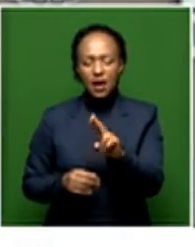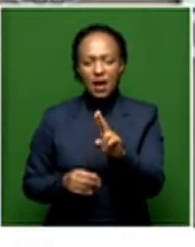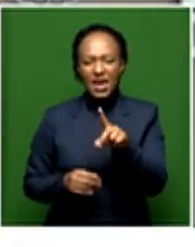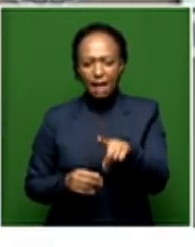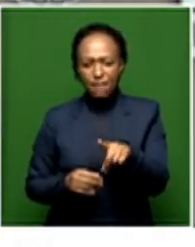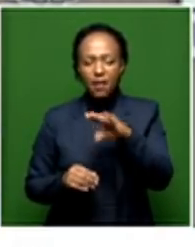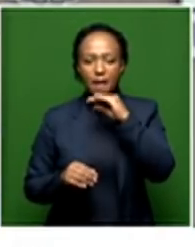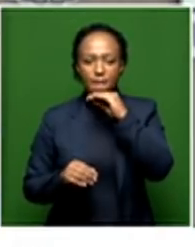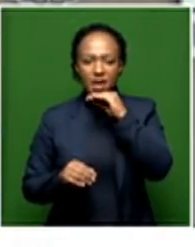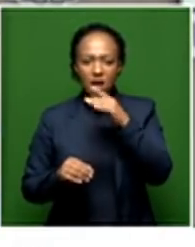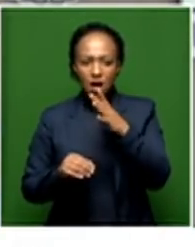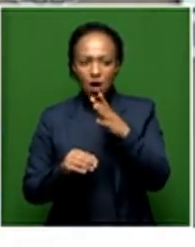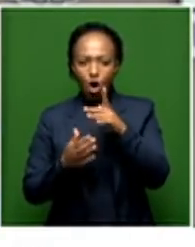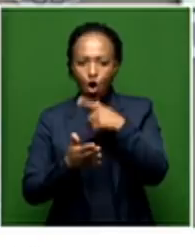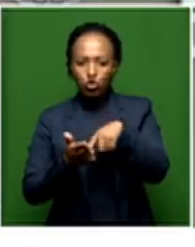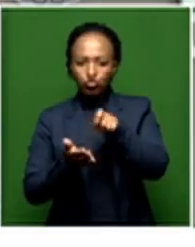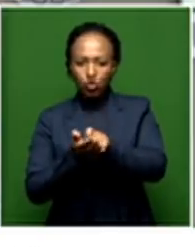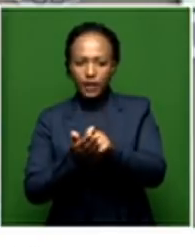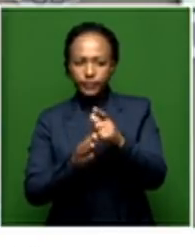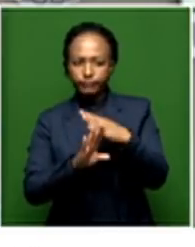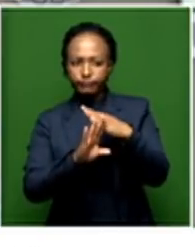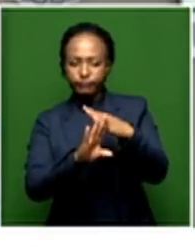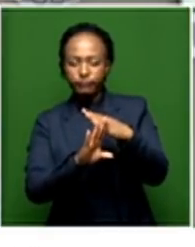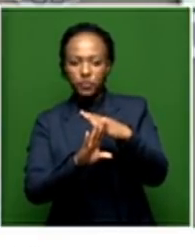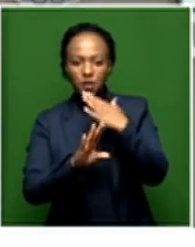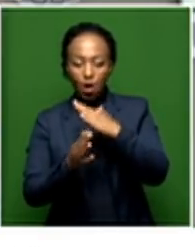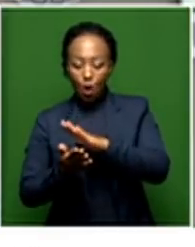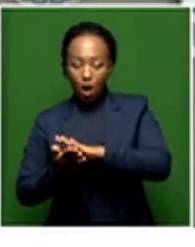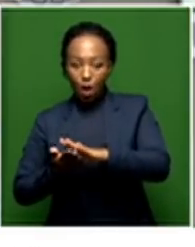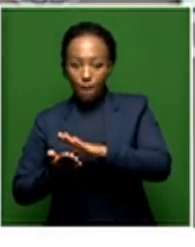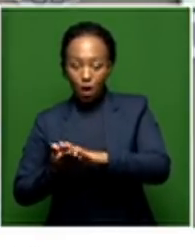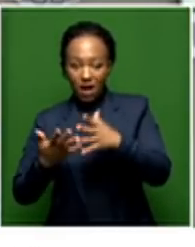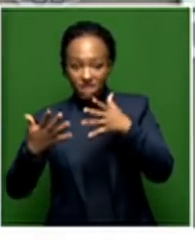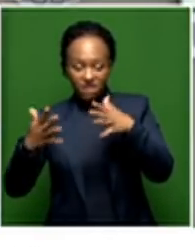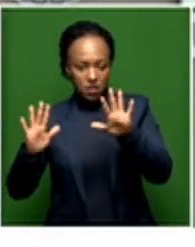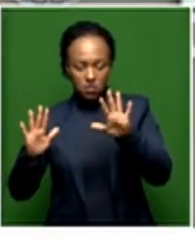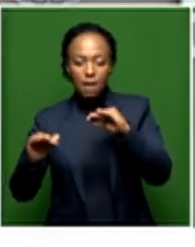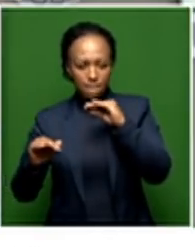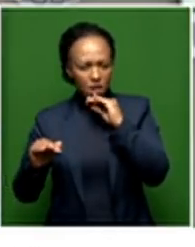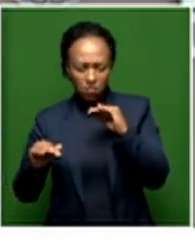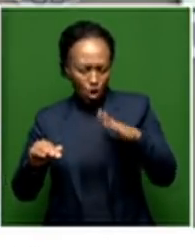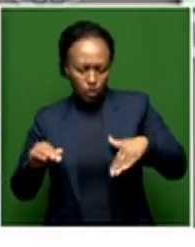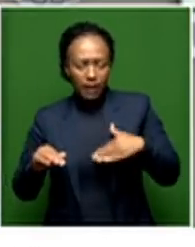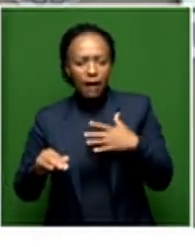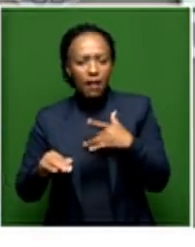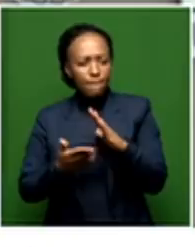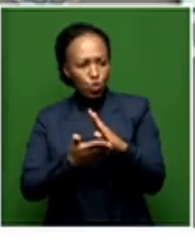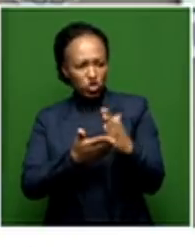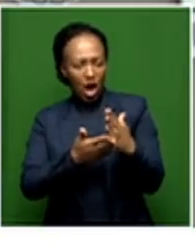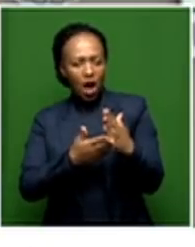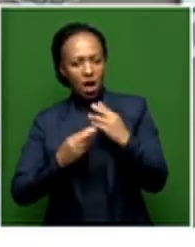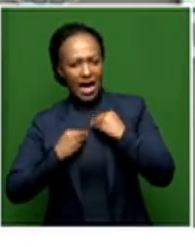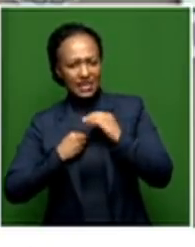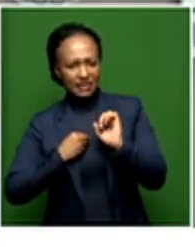that after lobola negotiations, you are automatically married in community of property. So do you sign a